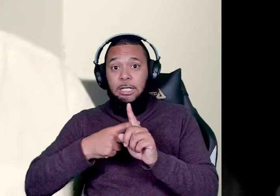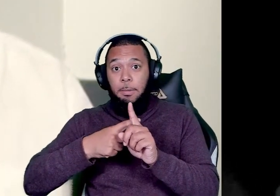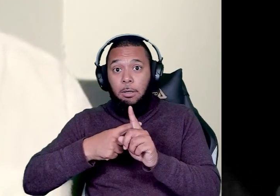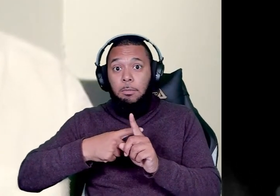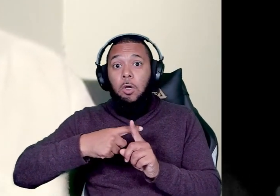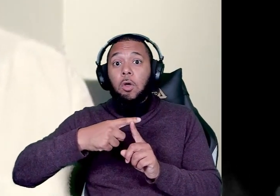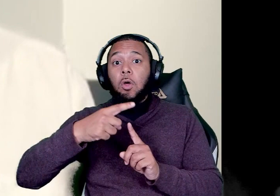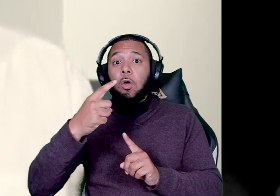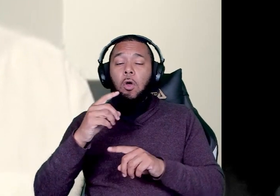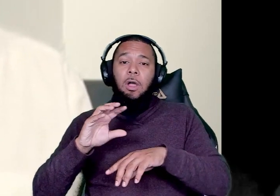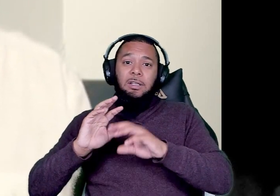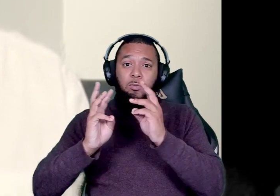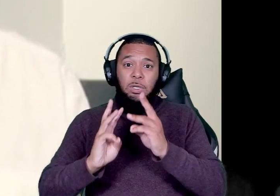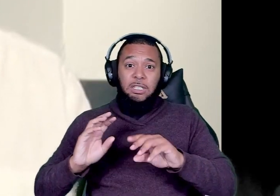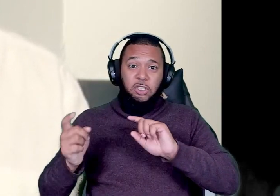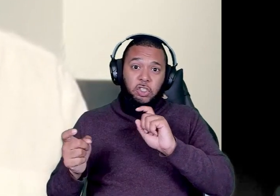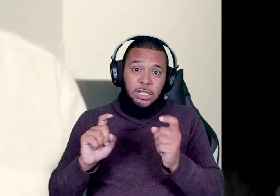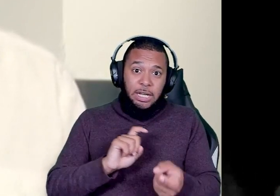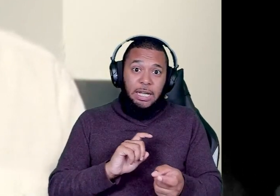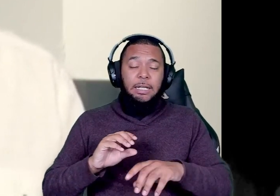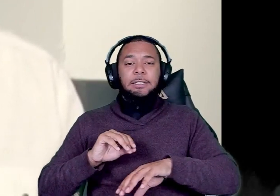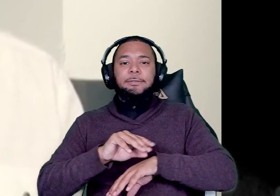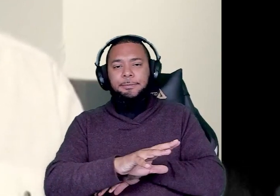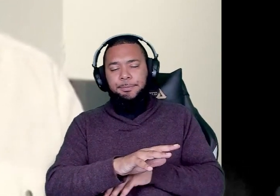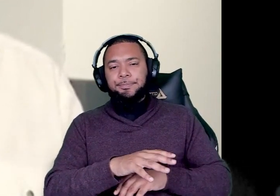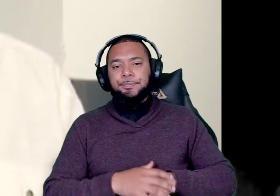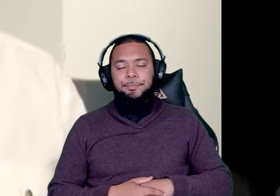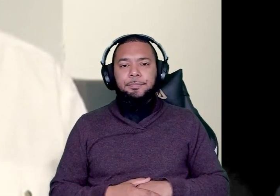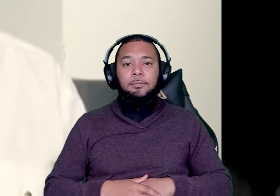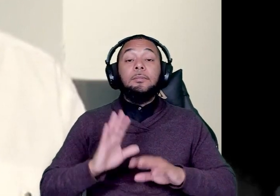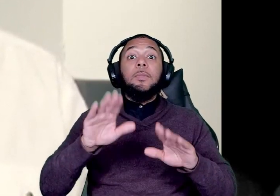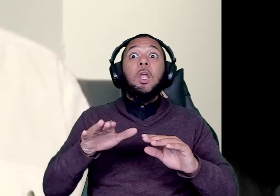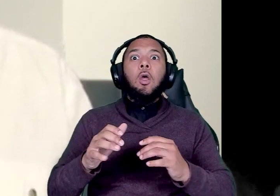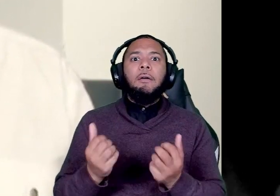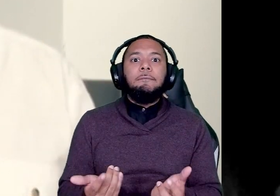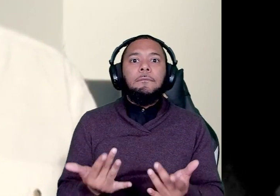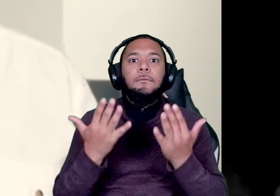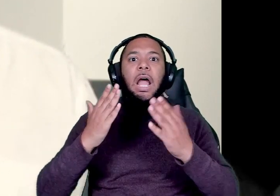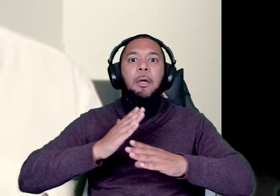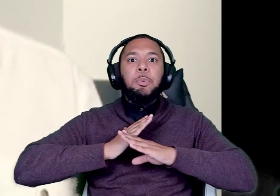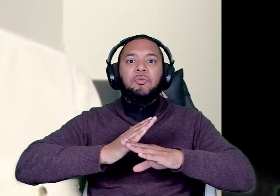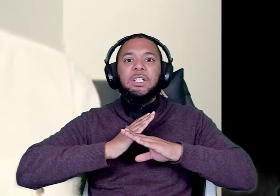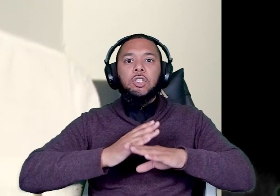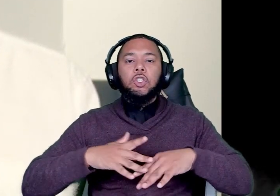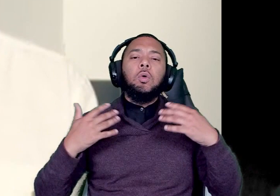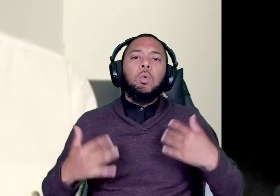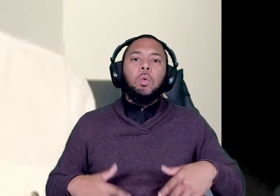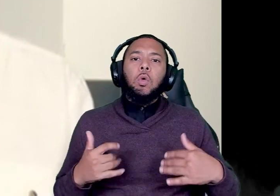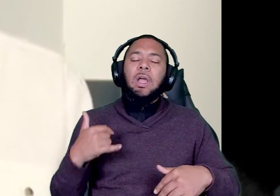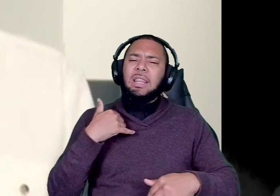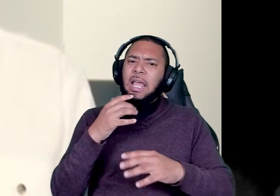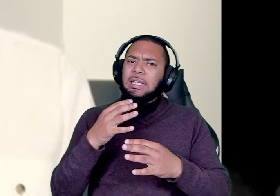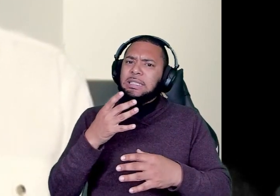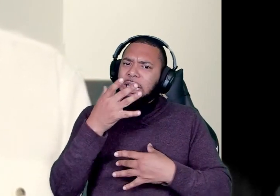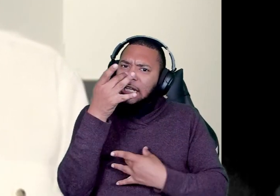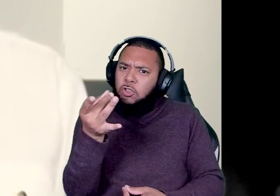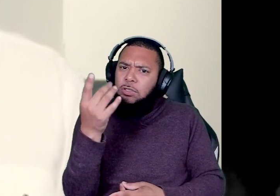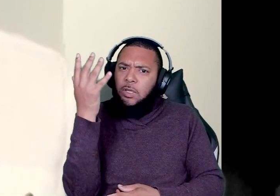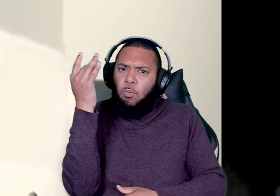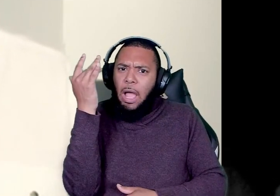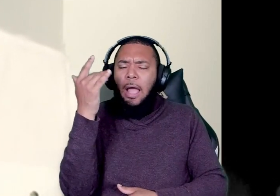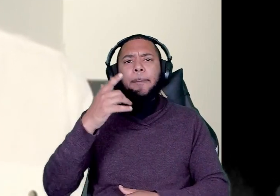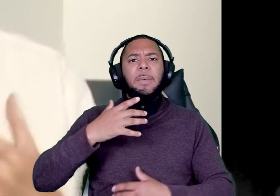desert condition. Fire prevention. This is something that I think is really interesting because typically